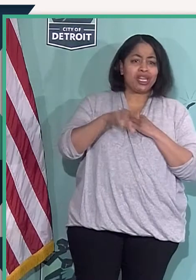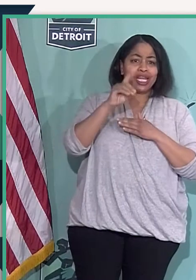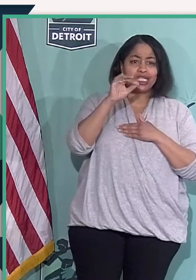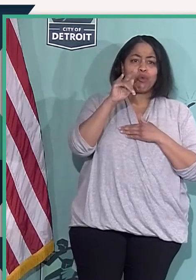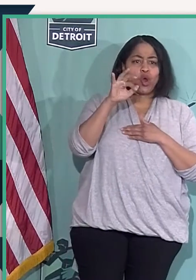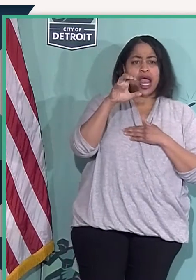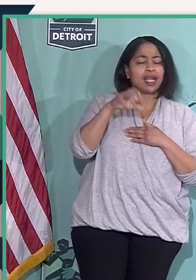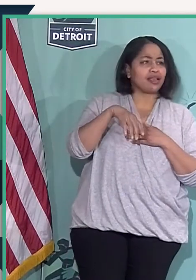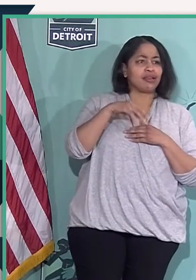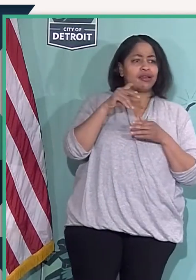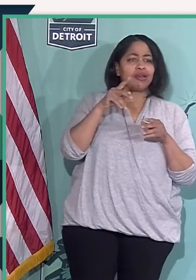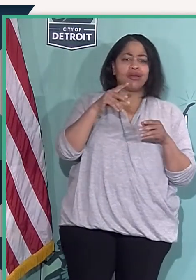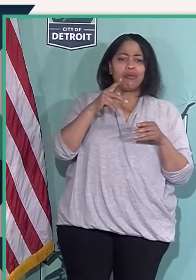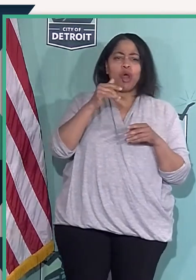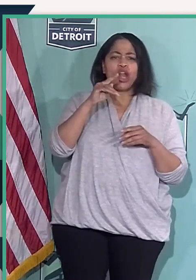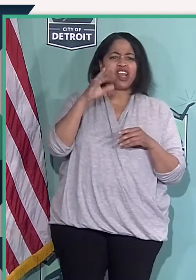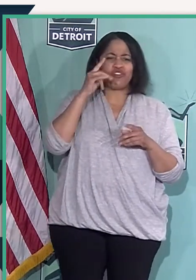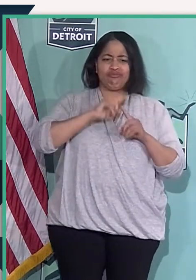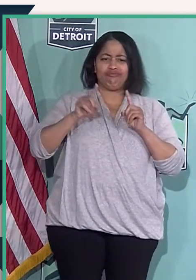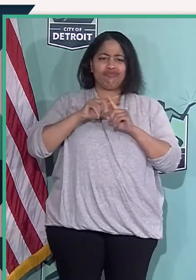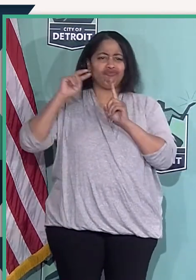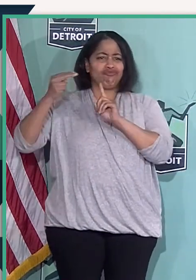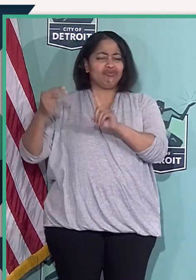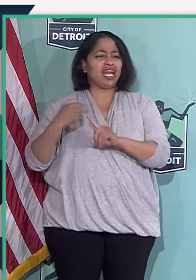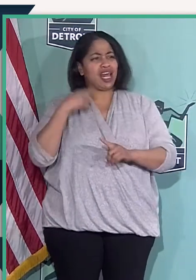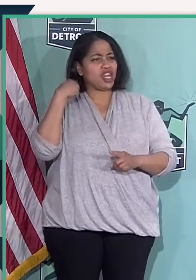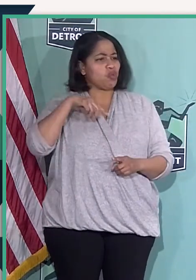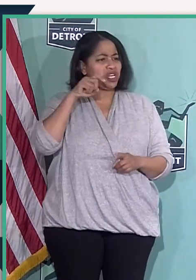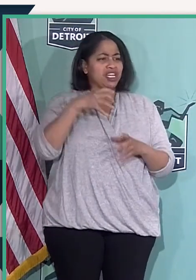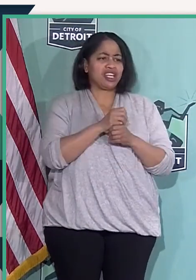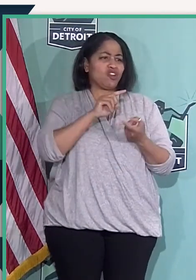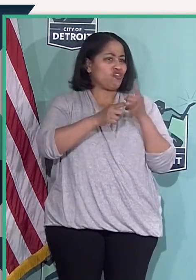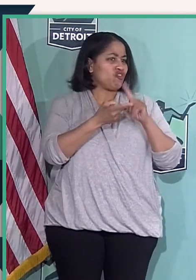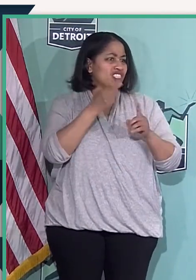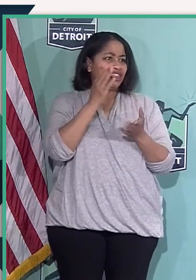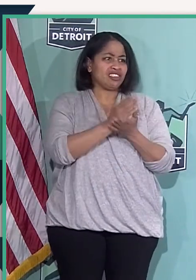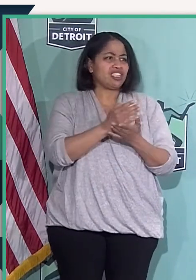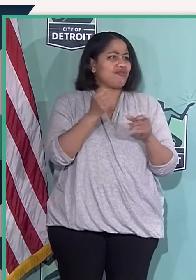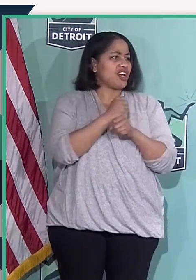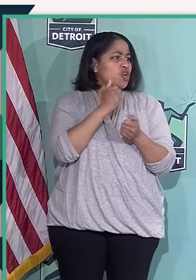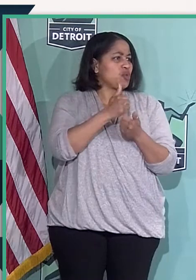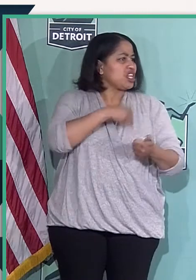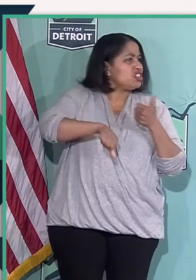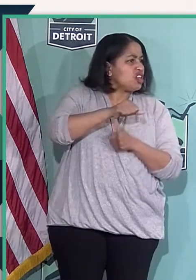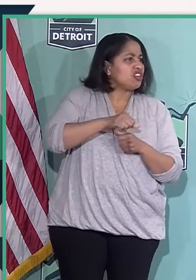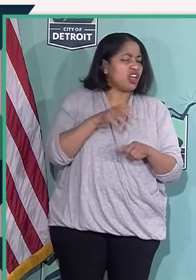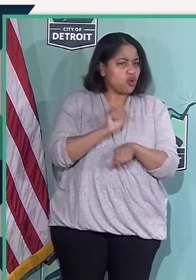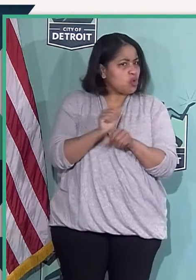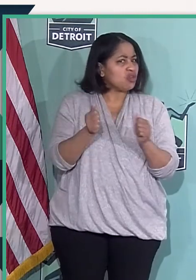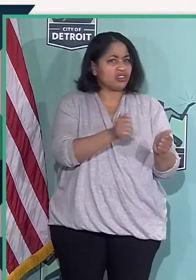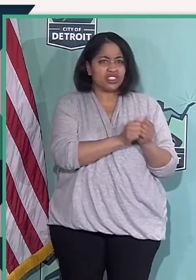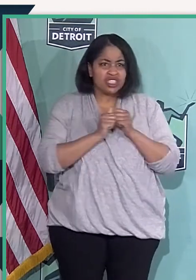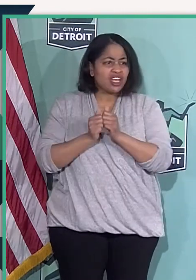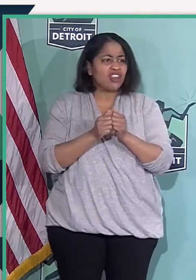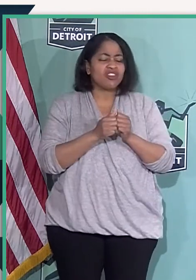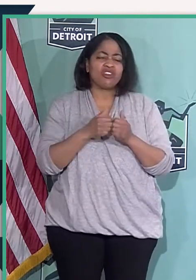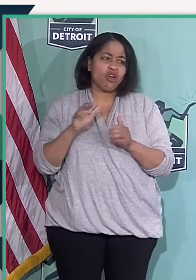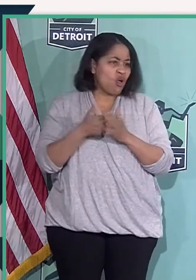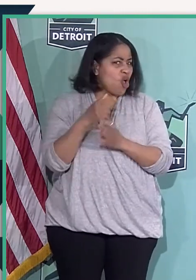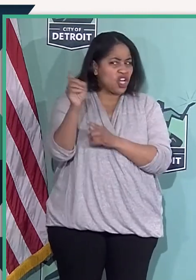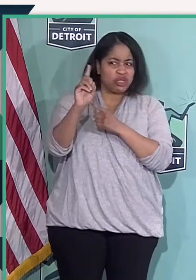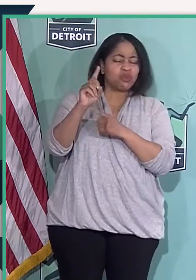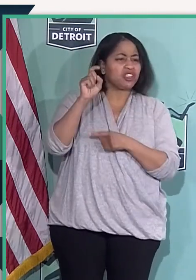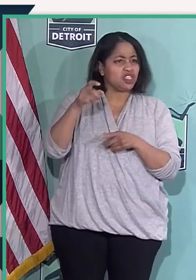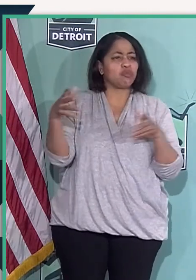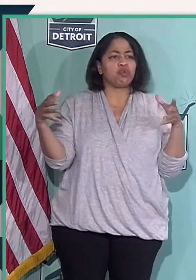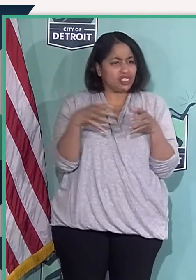whole range of opinions, and I think we need to get friends to stop fighting with each other and pull together right now. We definitely, all Democrats pulling together.